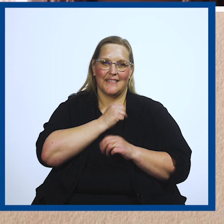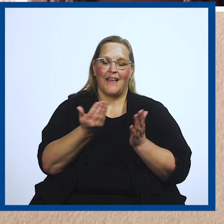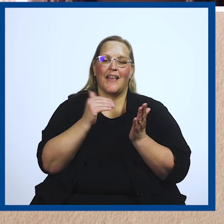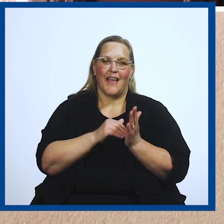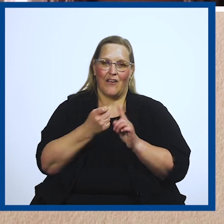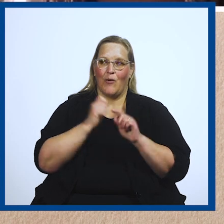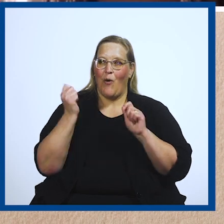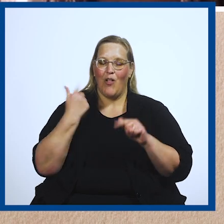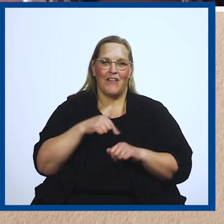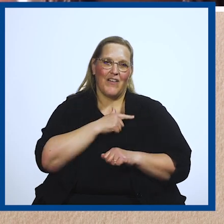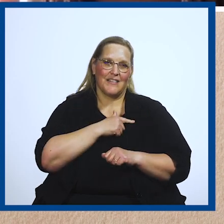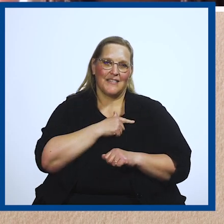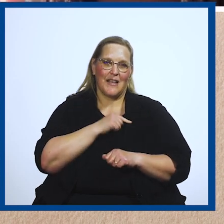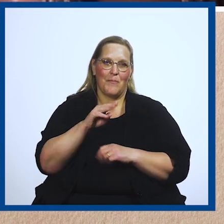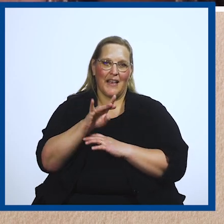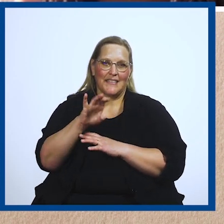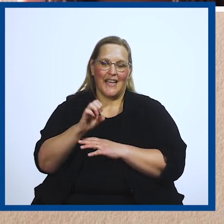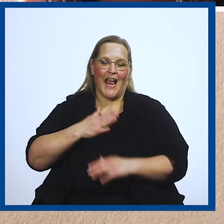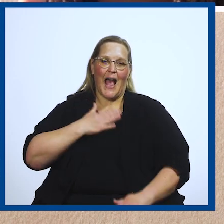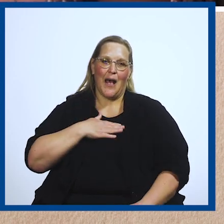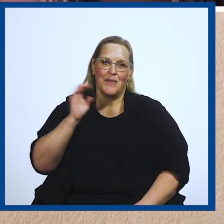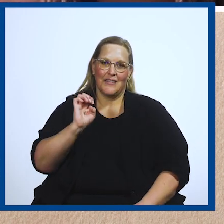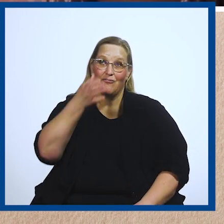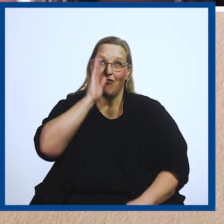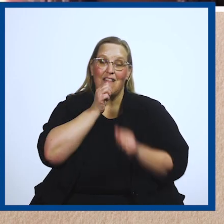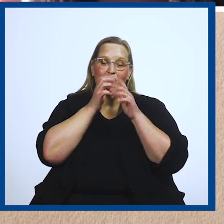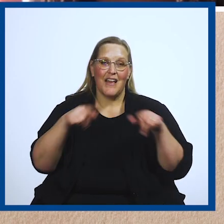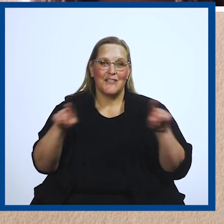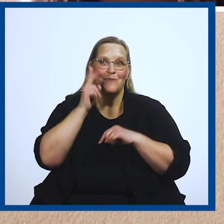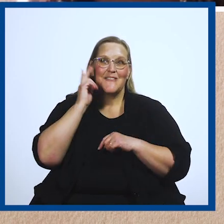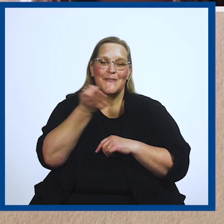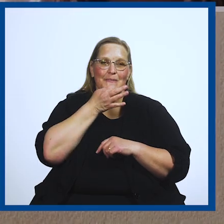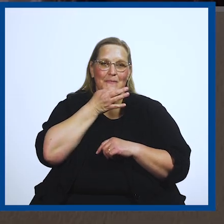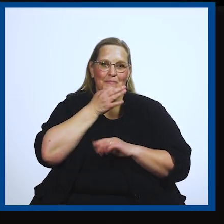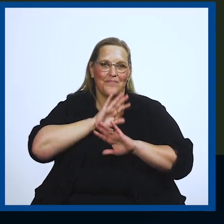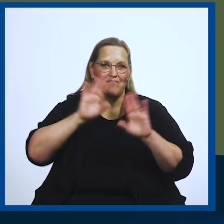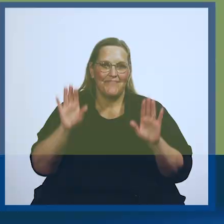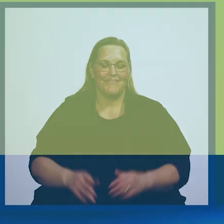of us here at Bayside, happy Easter. God bless you, and we will see you all soon.